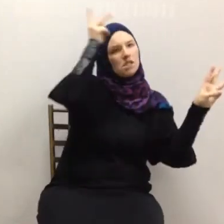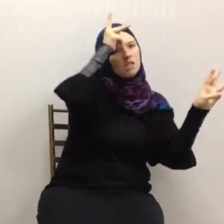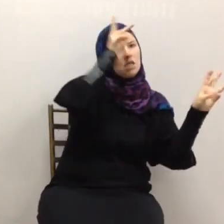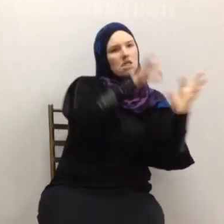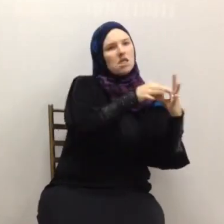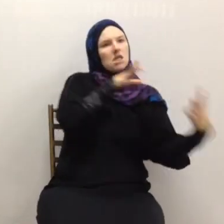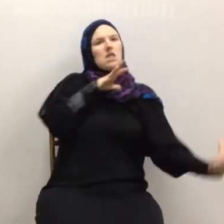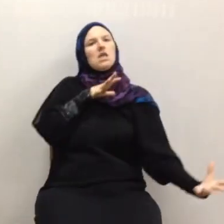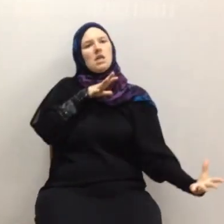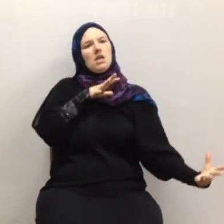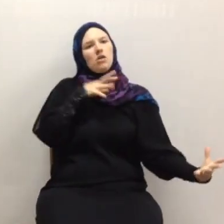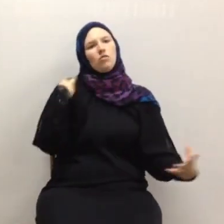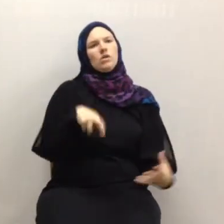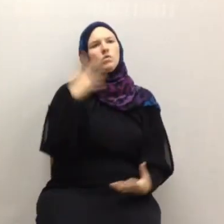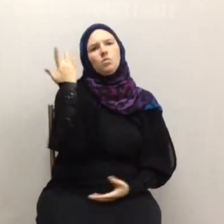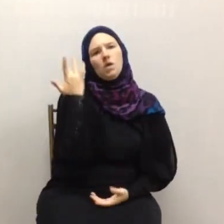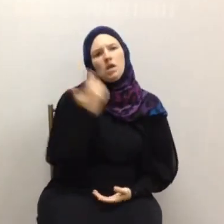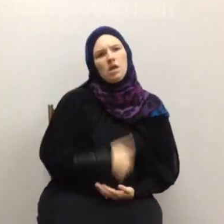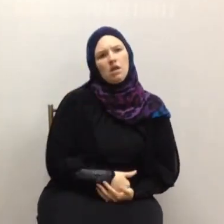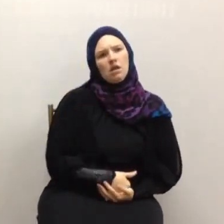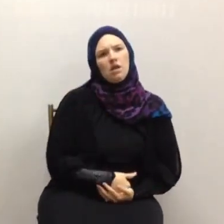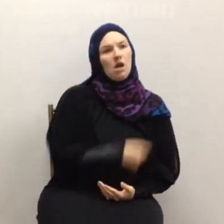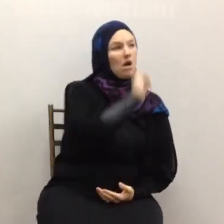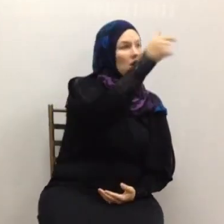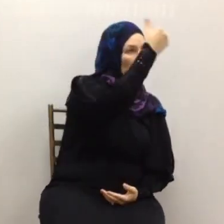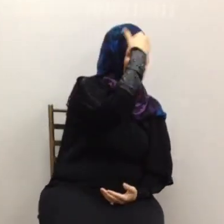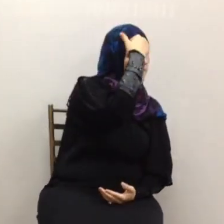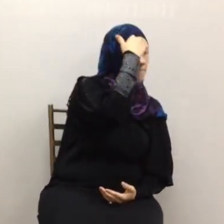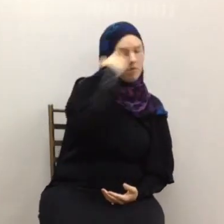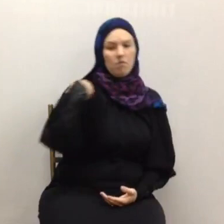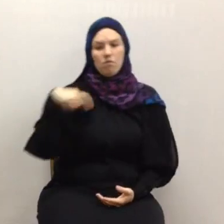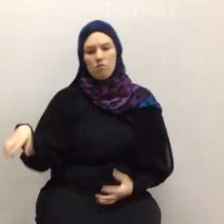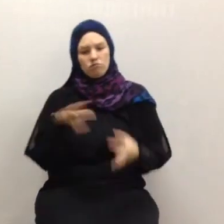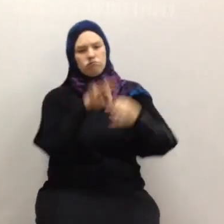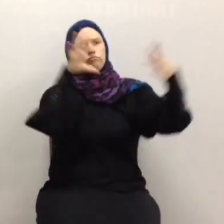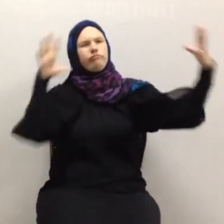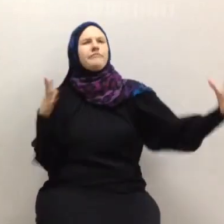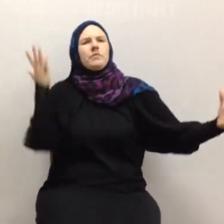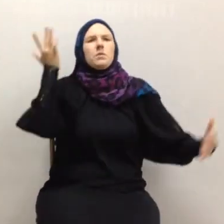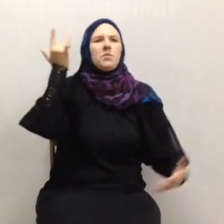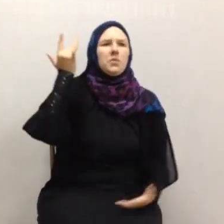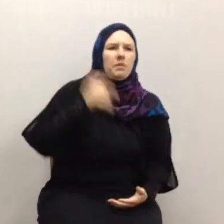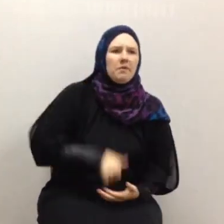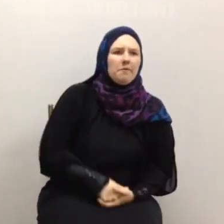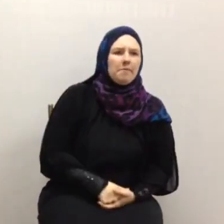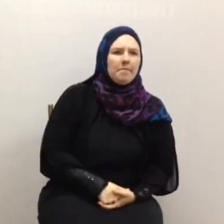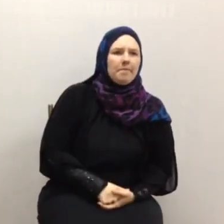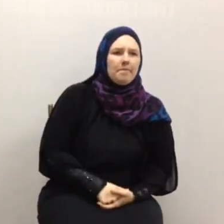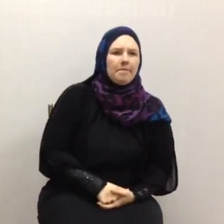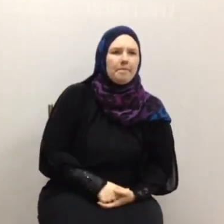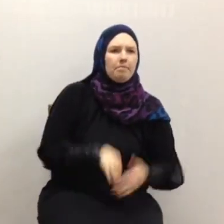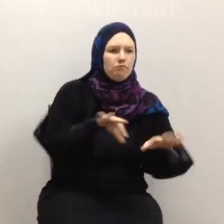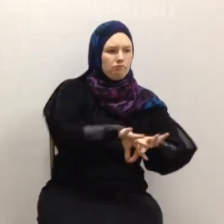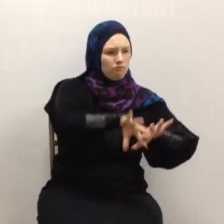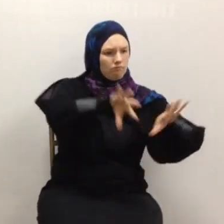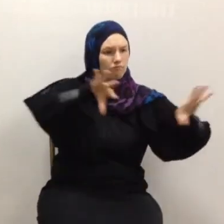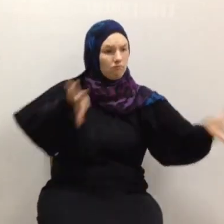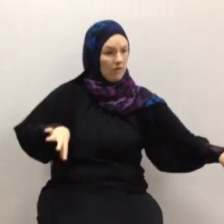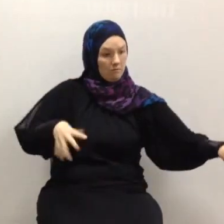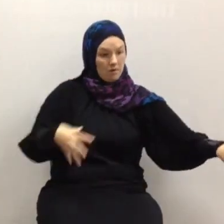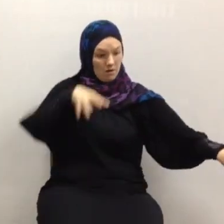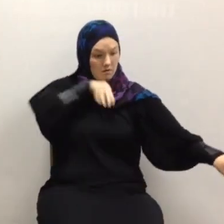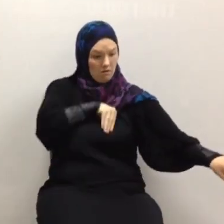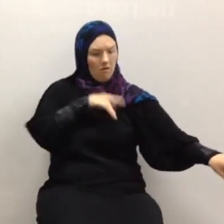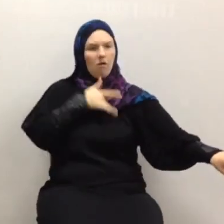divorce Allah from public sphere? And they kept it in their heart, in their church, at home. Why did